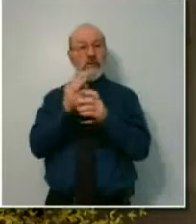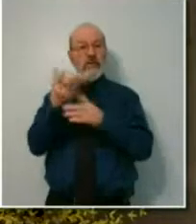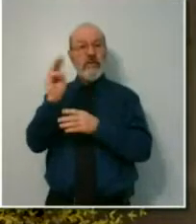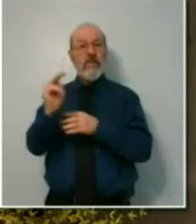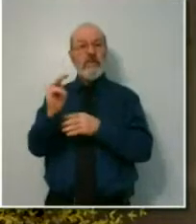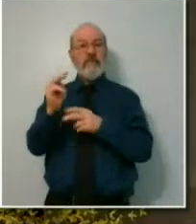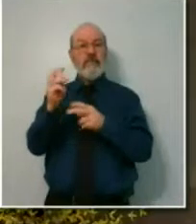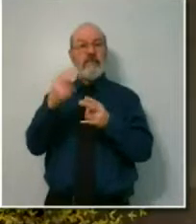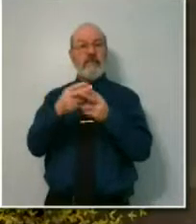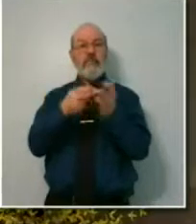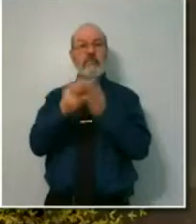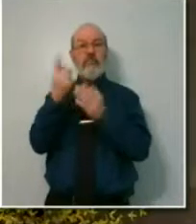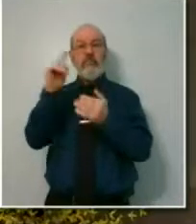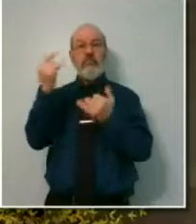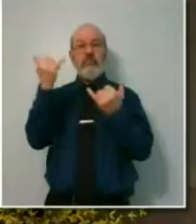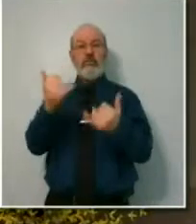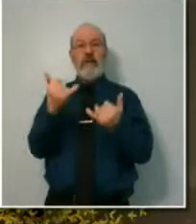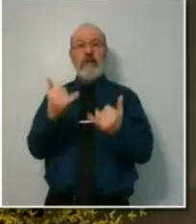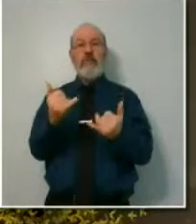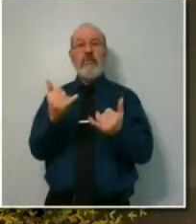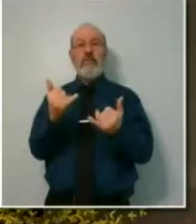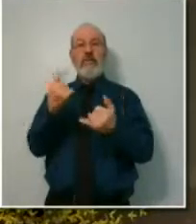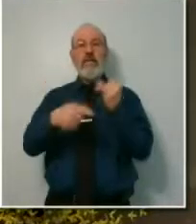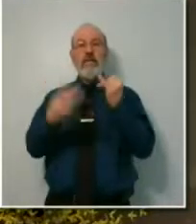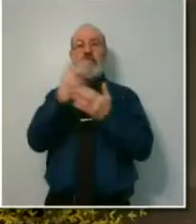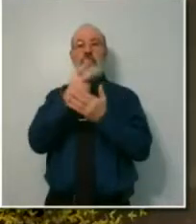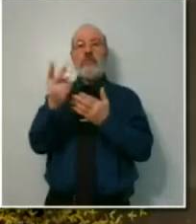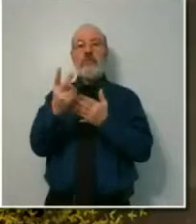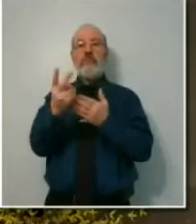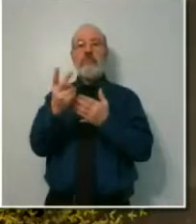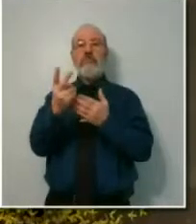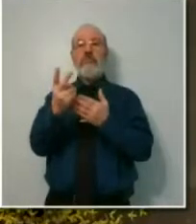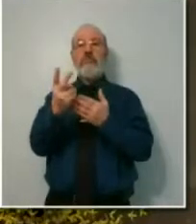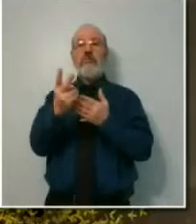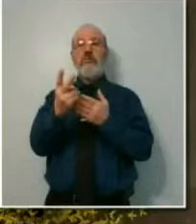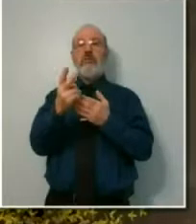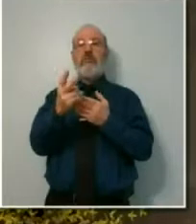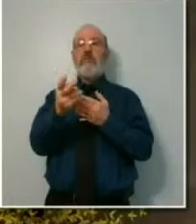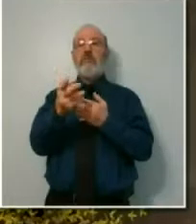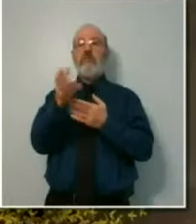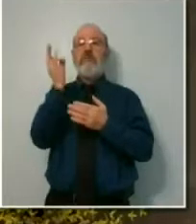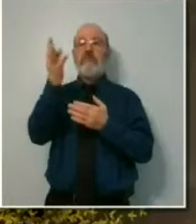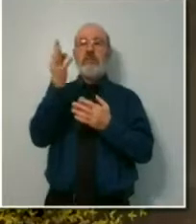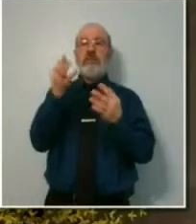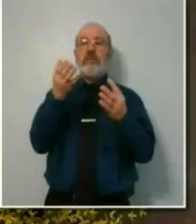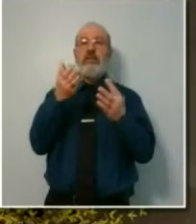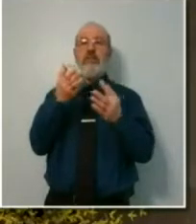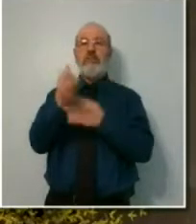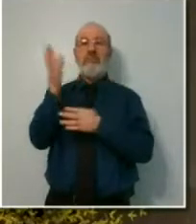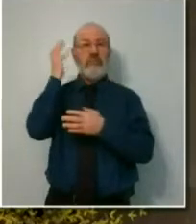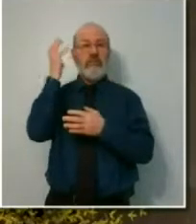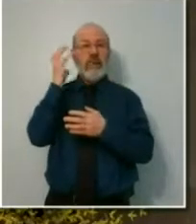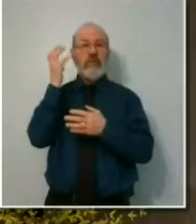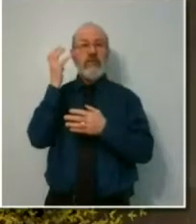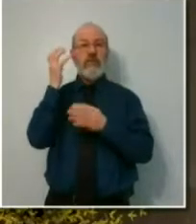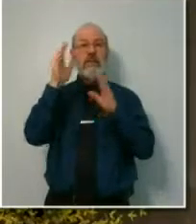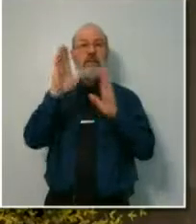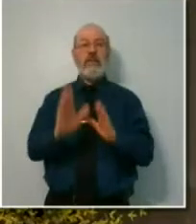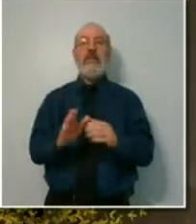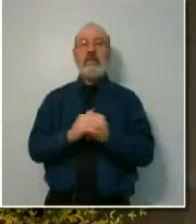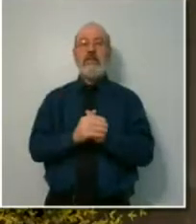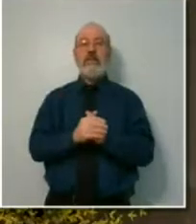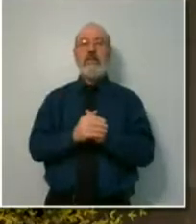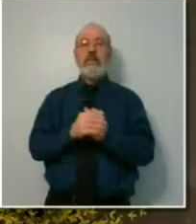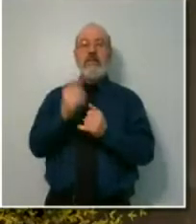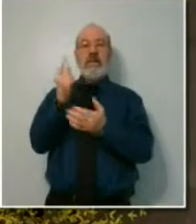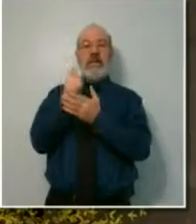for Today. Over the last 2 weeks, we've been broadcasting our services through the radio station. And last week, for the first time,